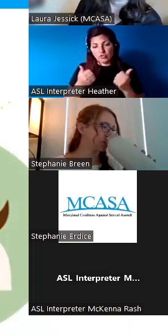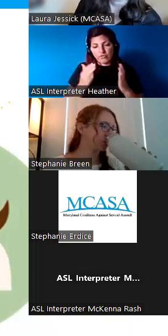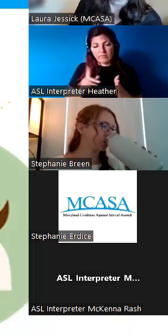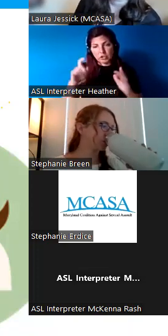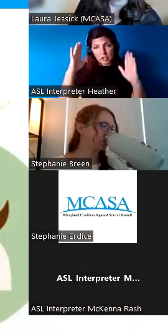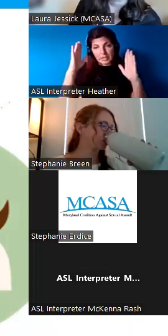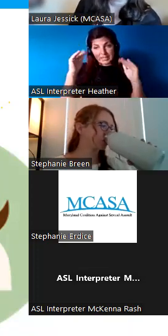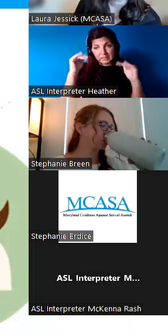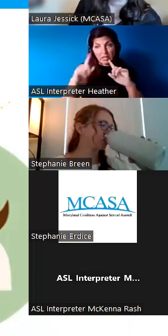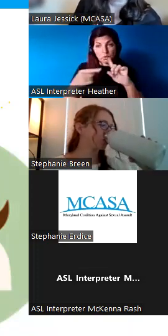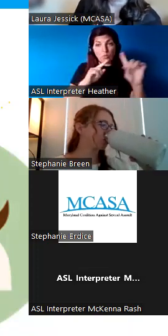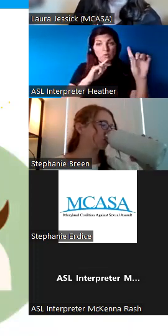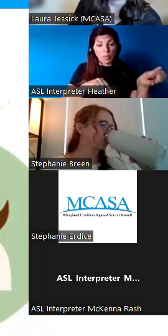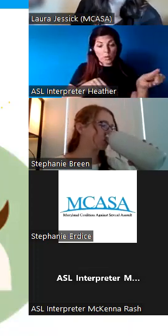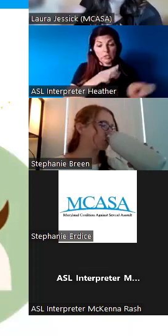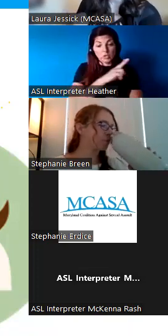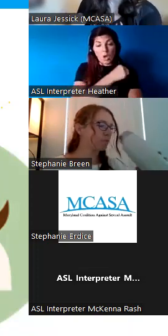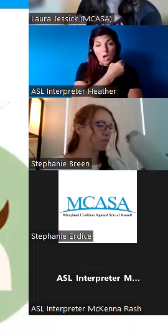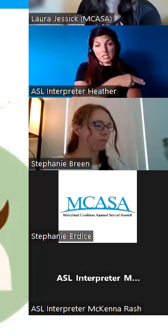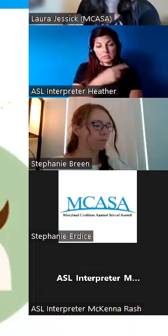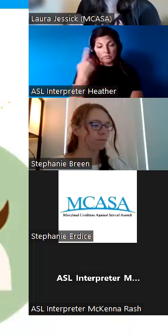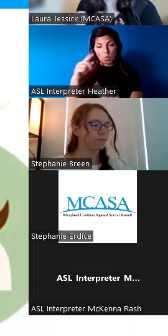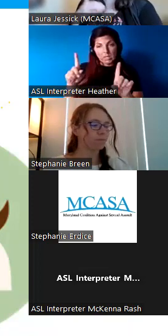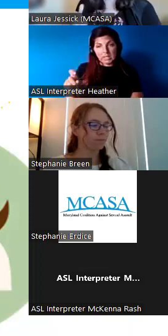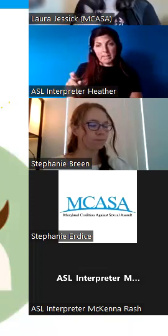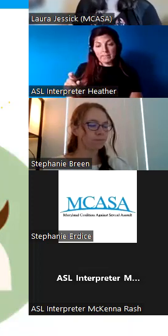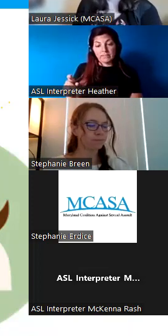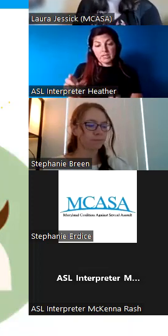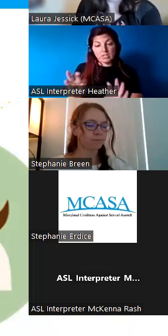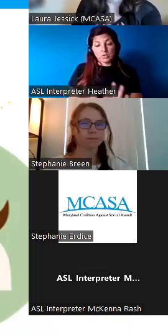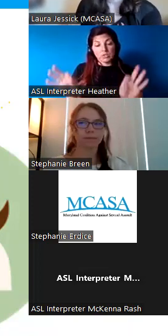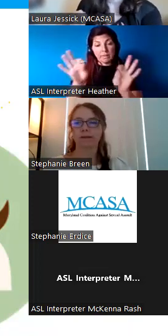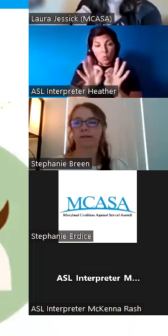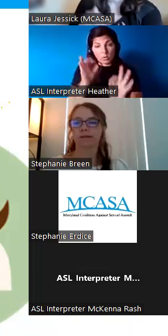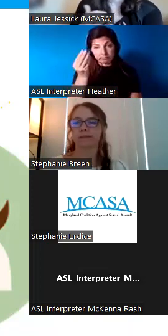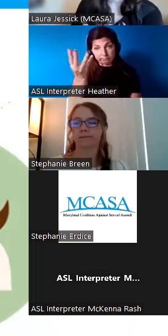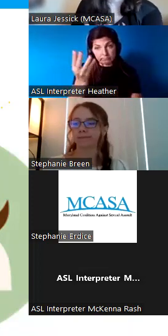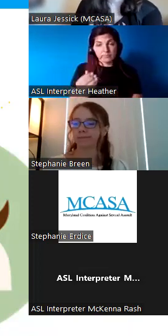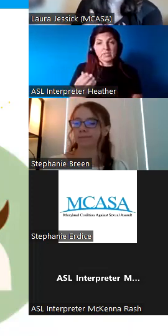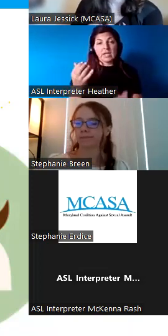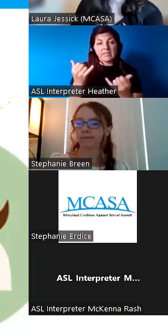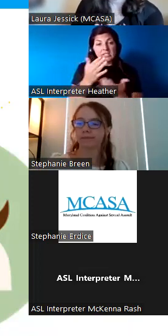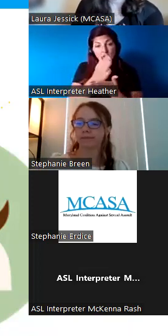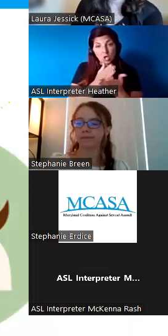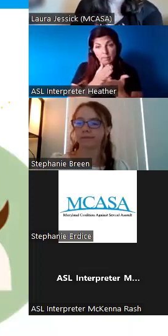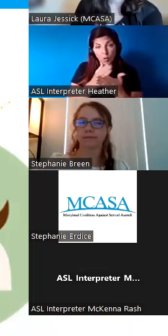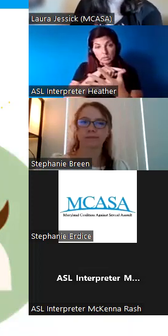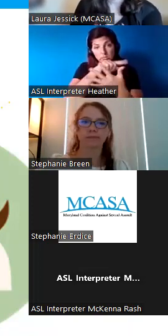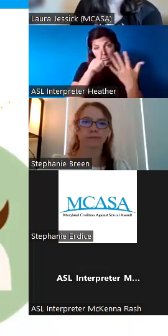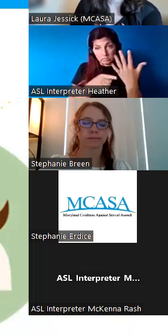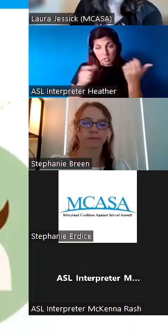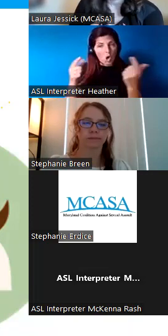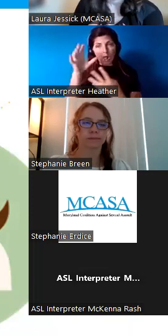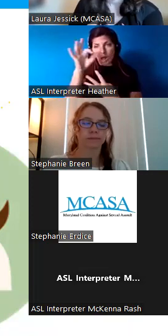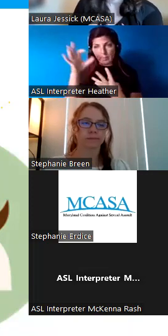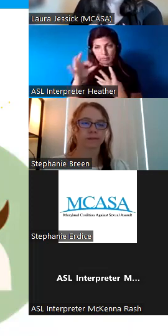when reporting to a hospital for an exam. So it's important to note that these components are all optional to the